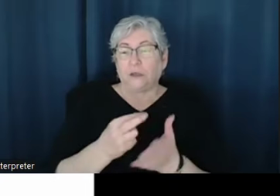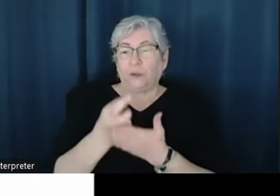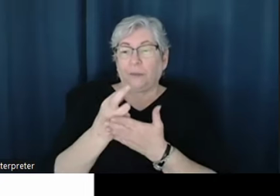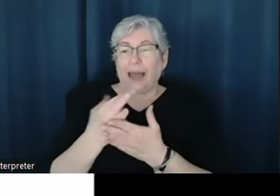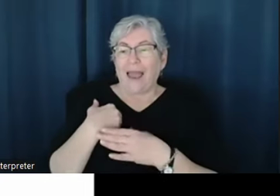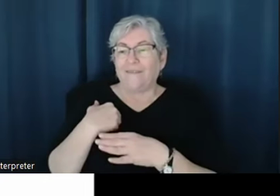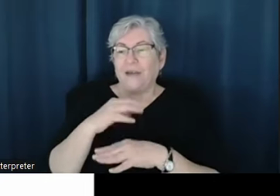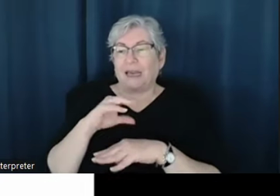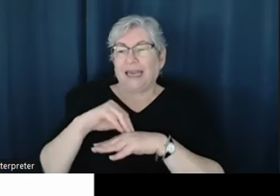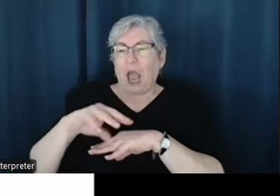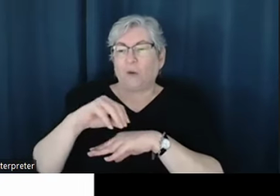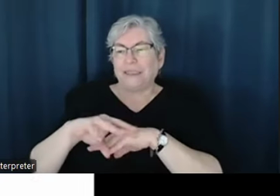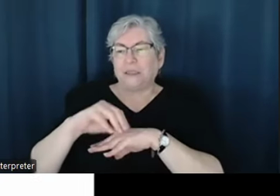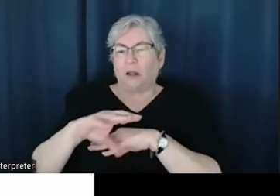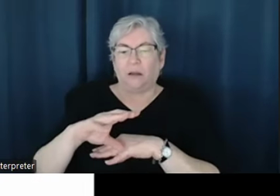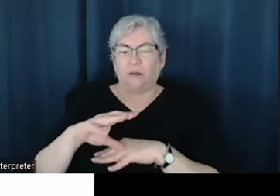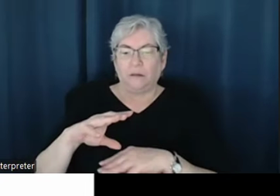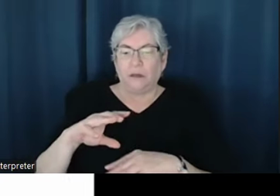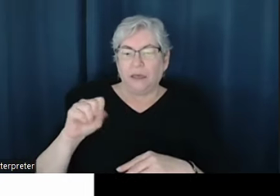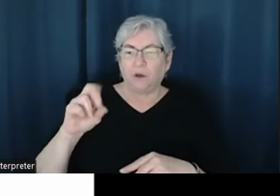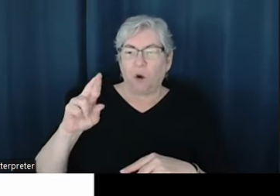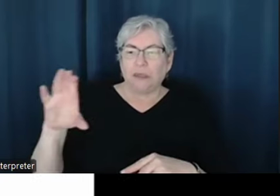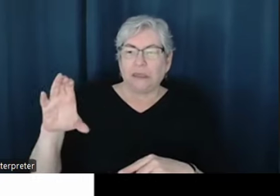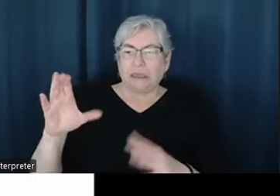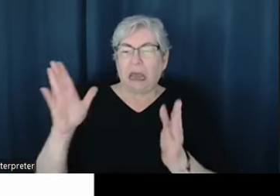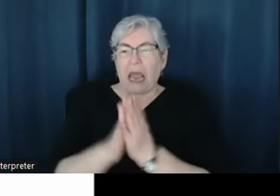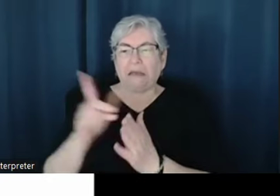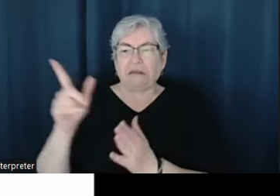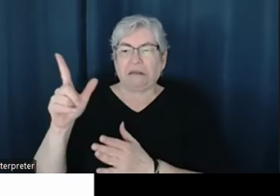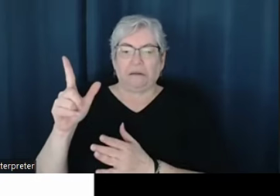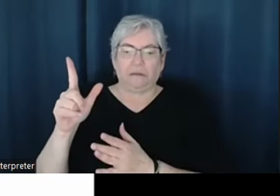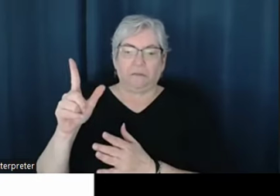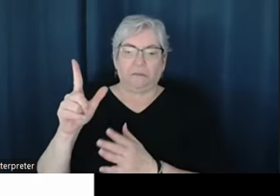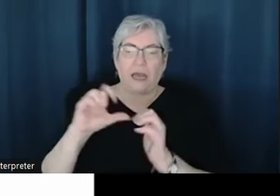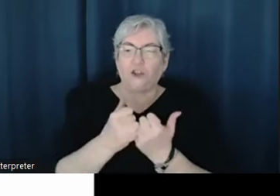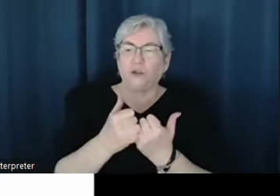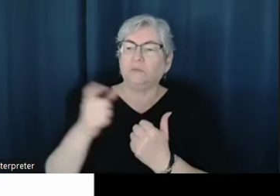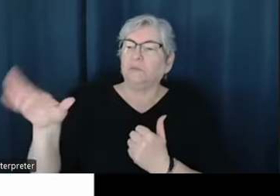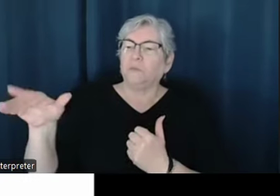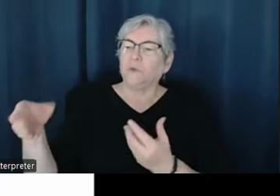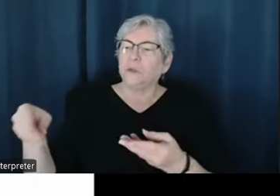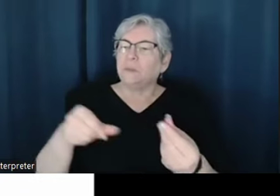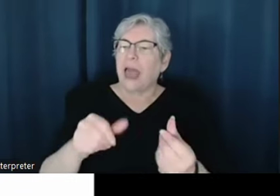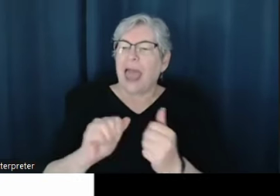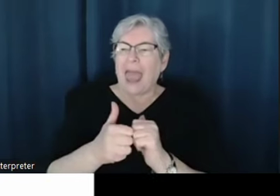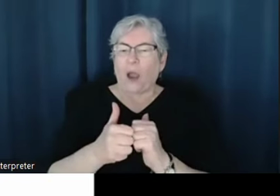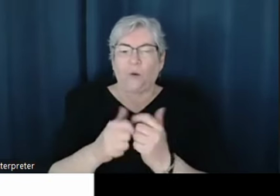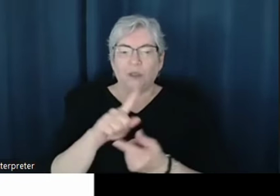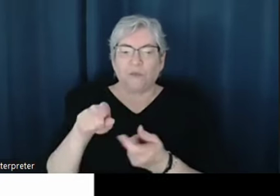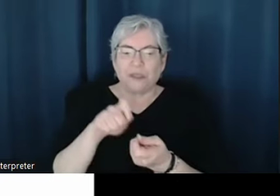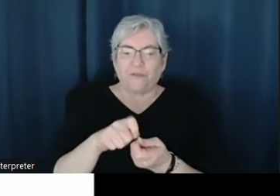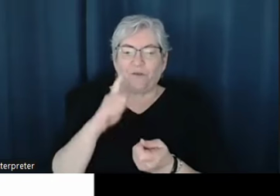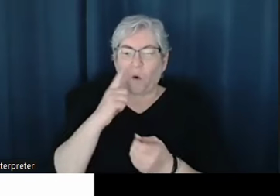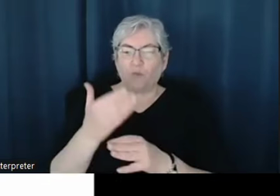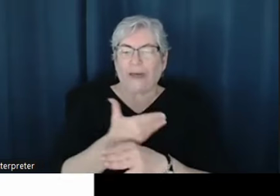state rehabilitation council asked the VR agency to let them know how they're spending their VR dollars, and specifically how they're spending their pre-employment